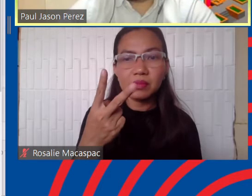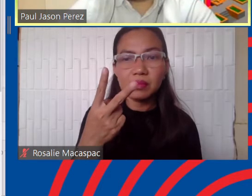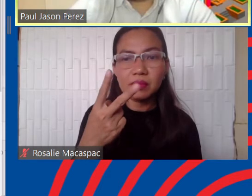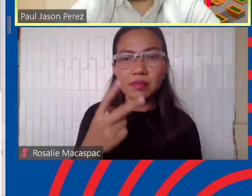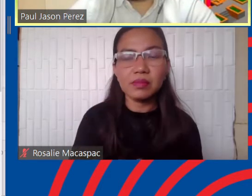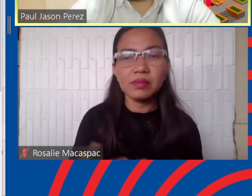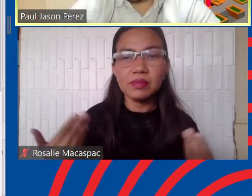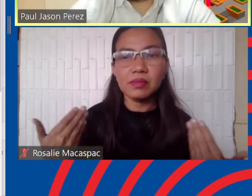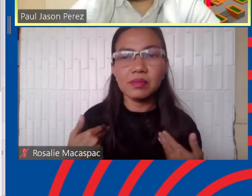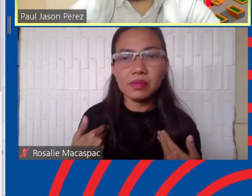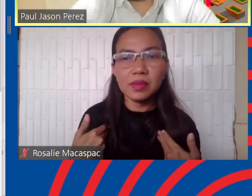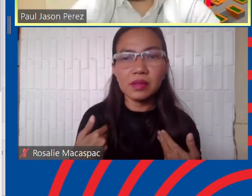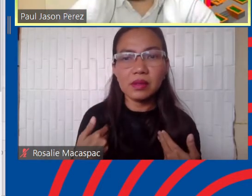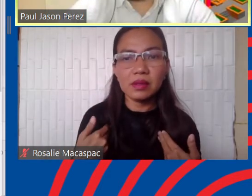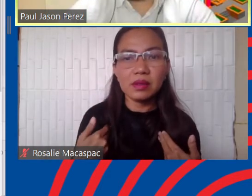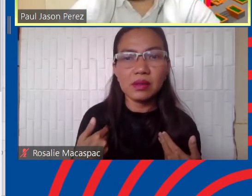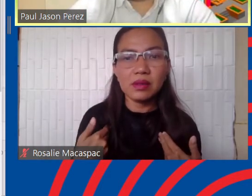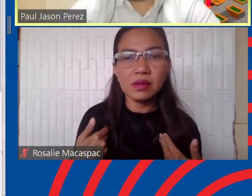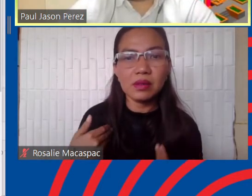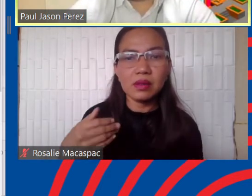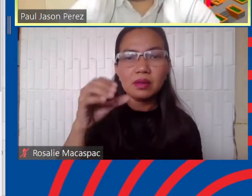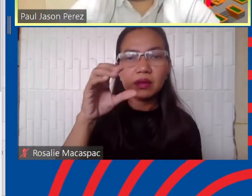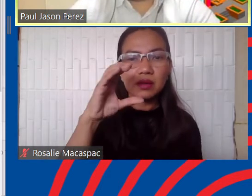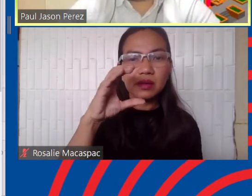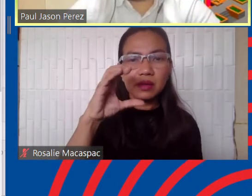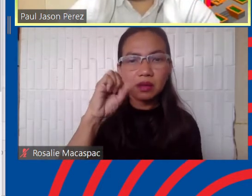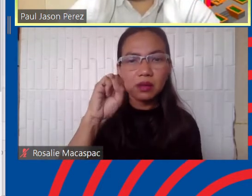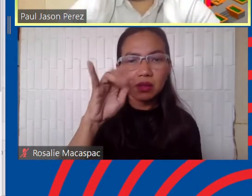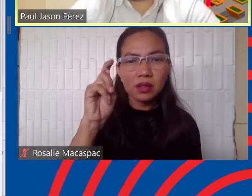meron ditong cite